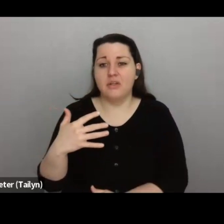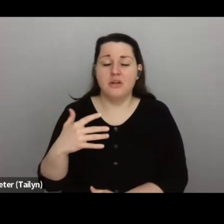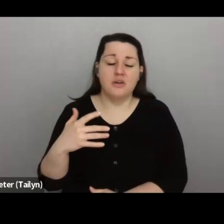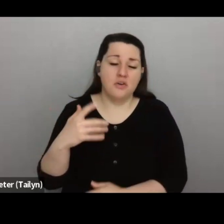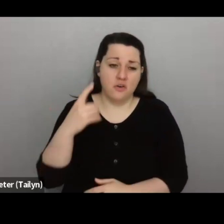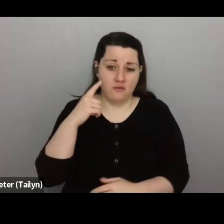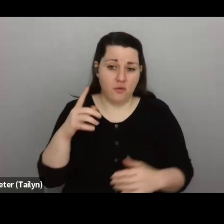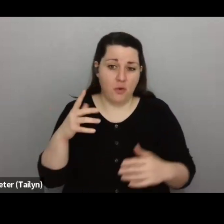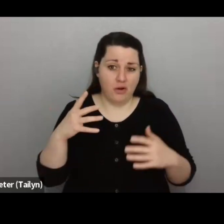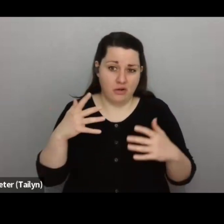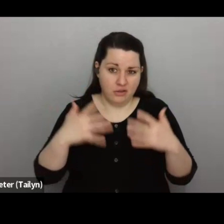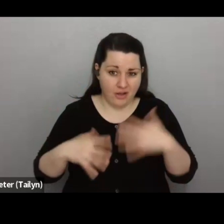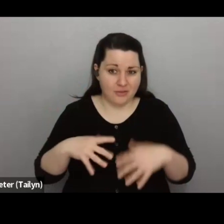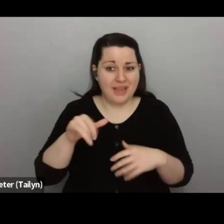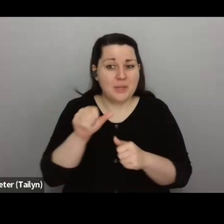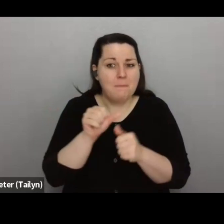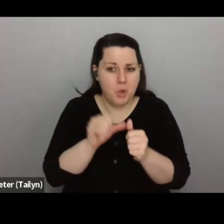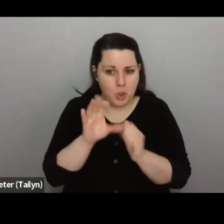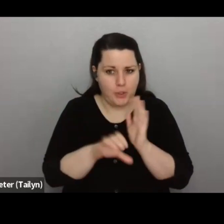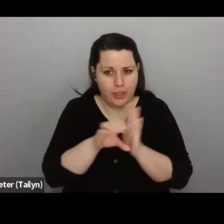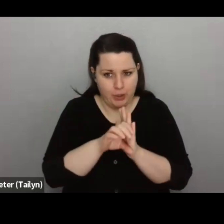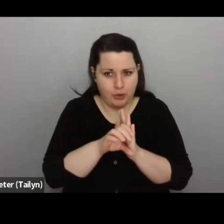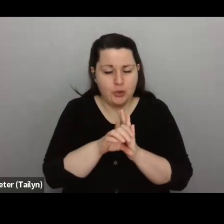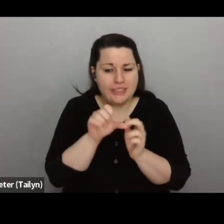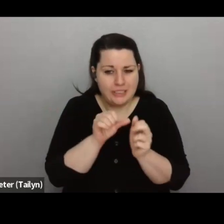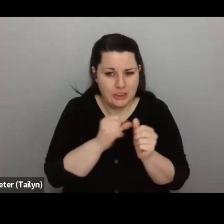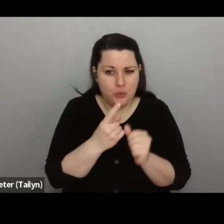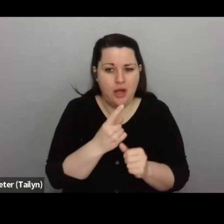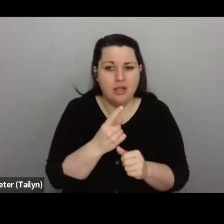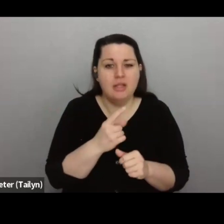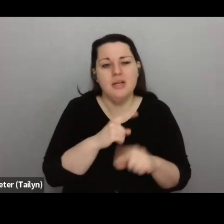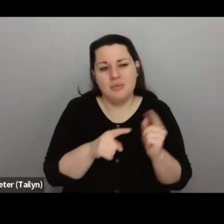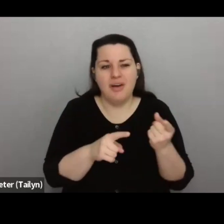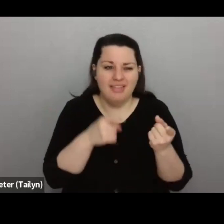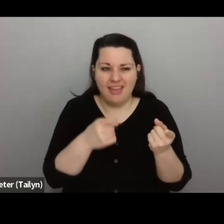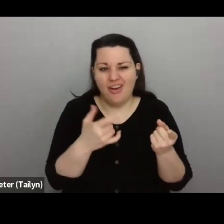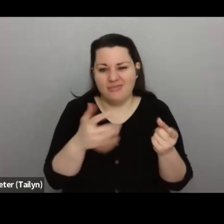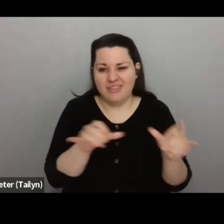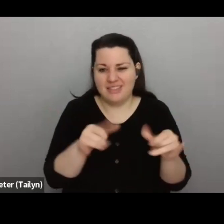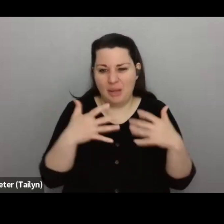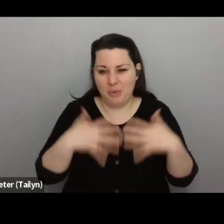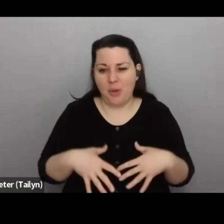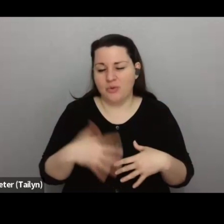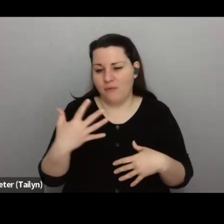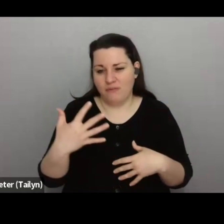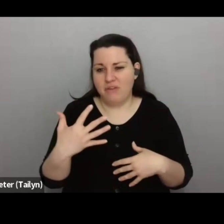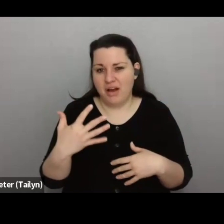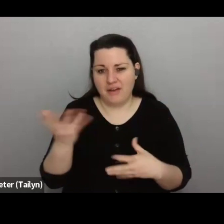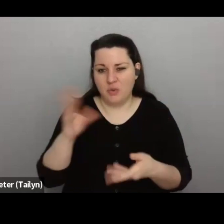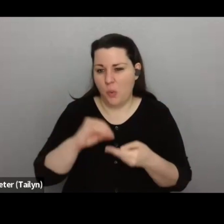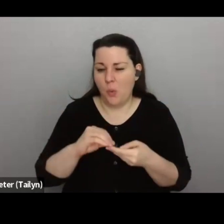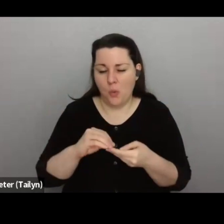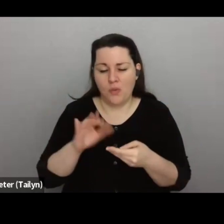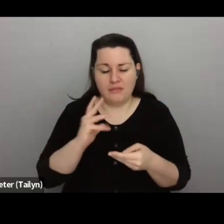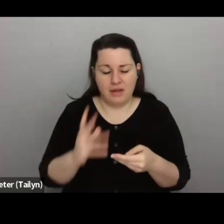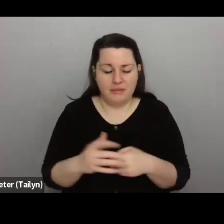be per character. But since they're mostly wearing the same thing, 5 images as a whole for you guys is